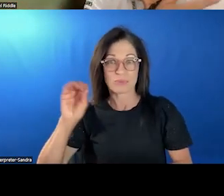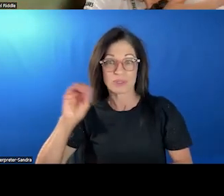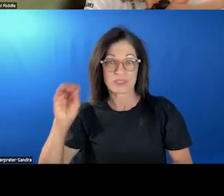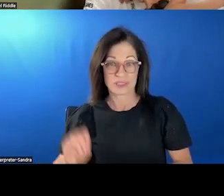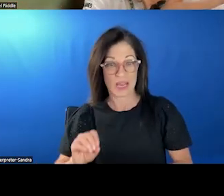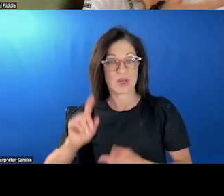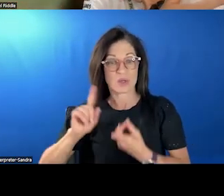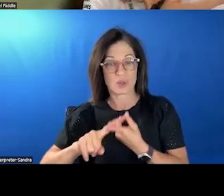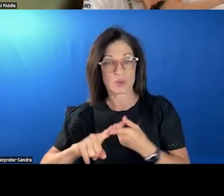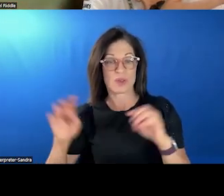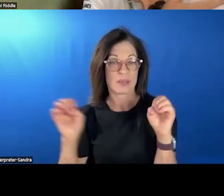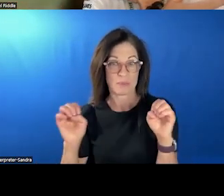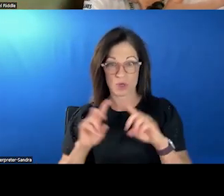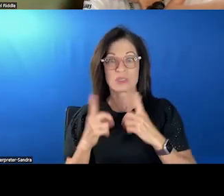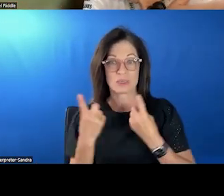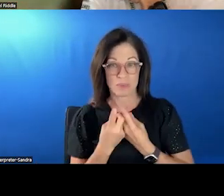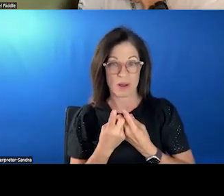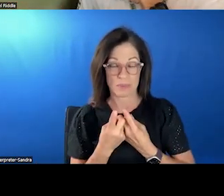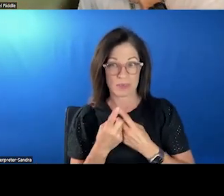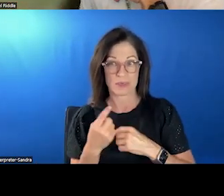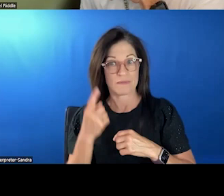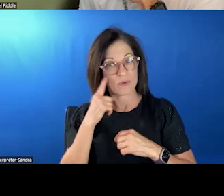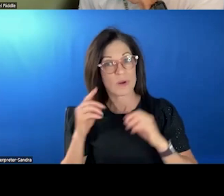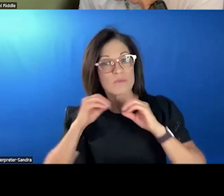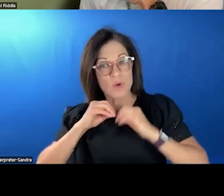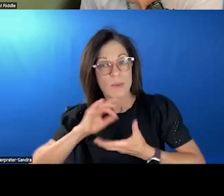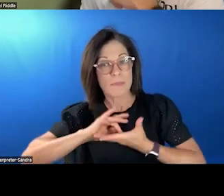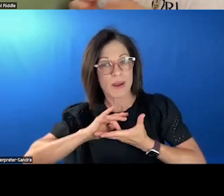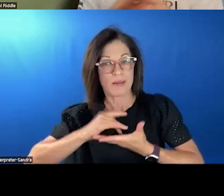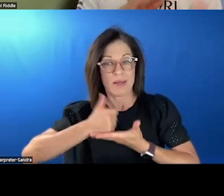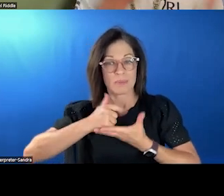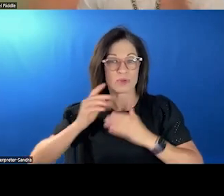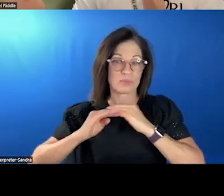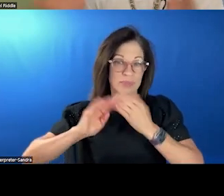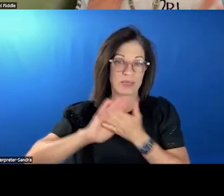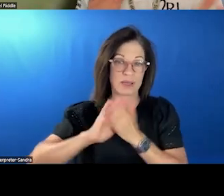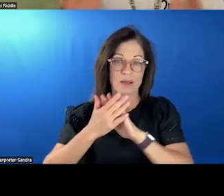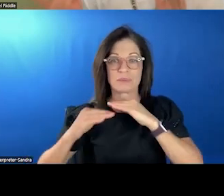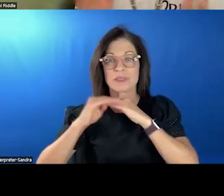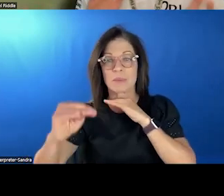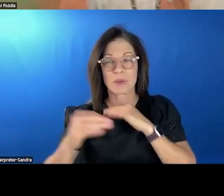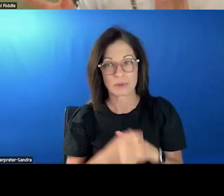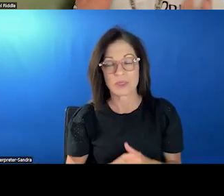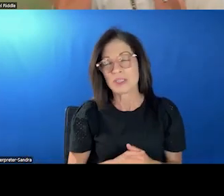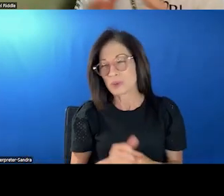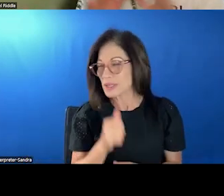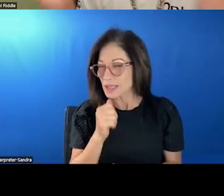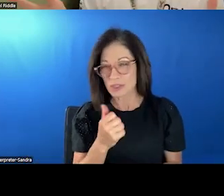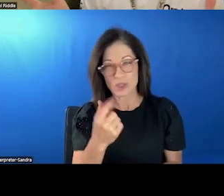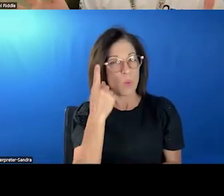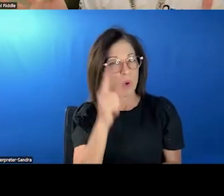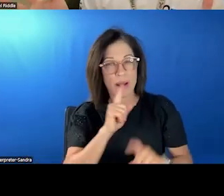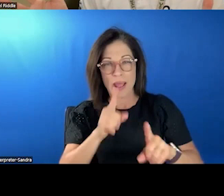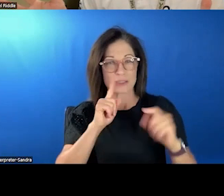enforcement to the emergency room for additional medical stabilization. So that there's just no one size fits